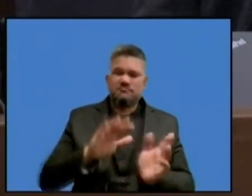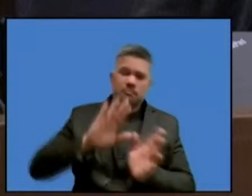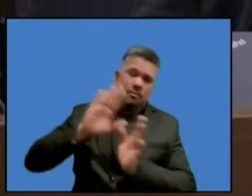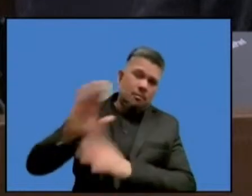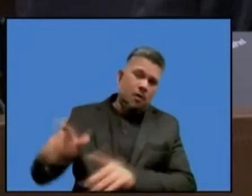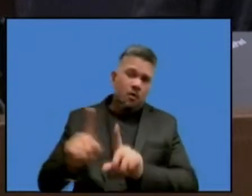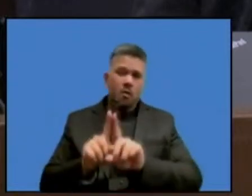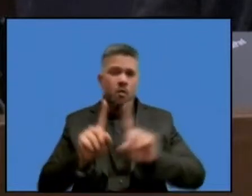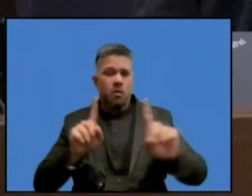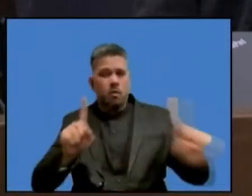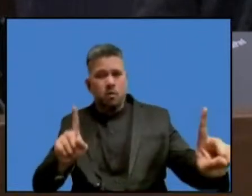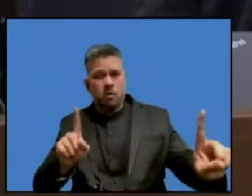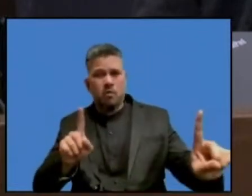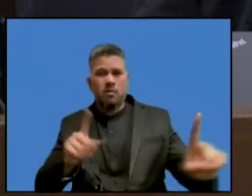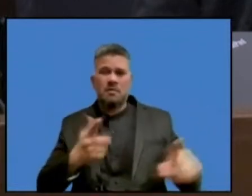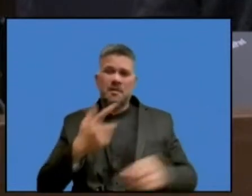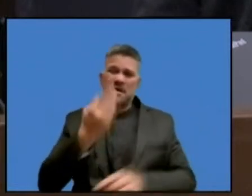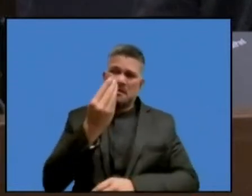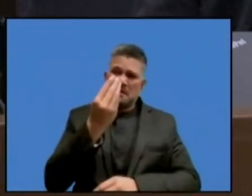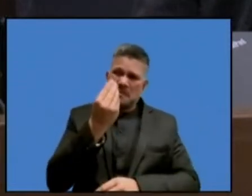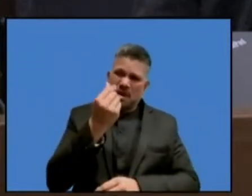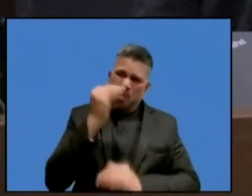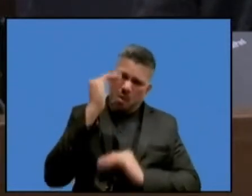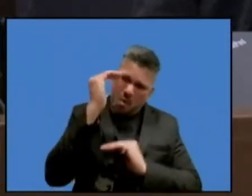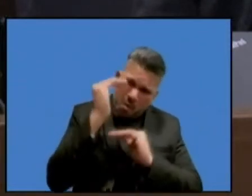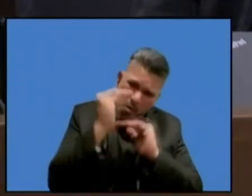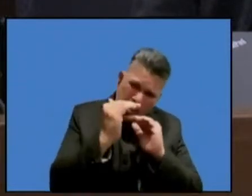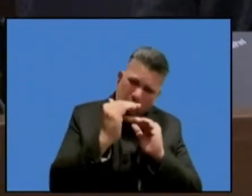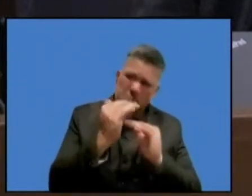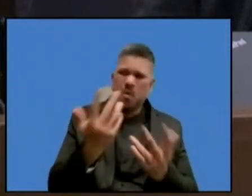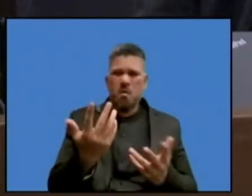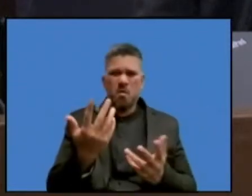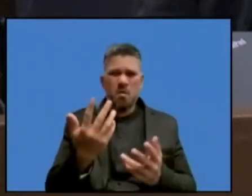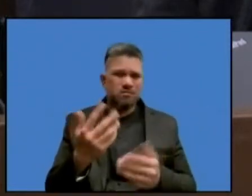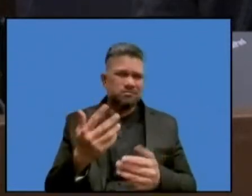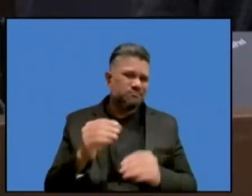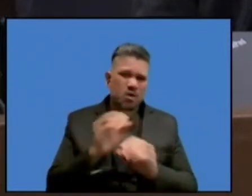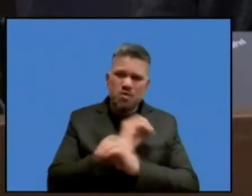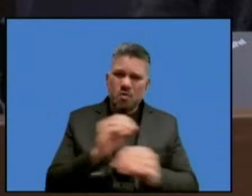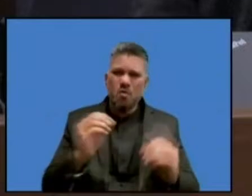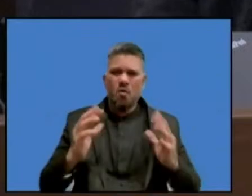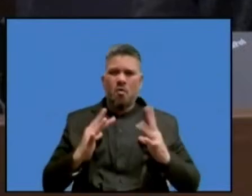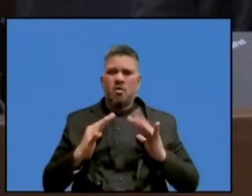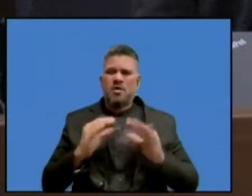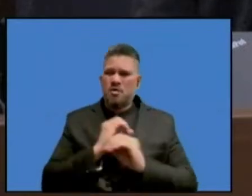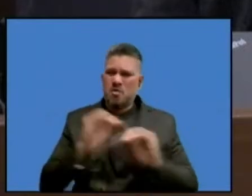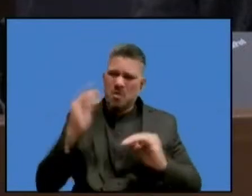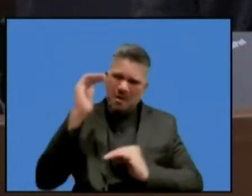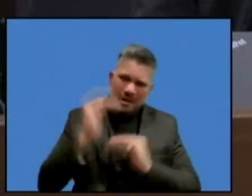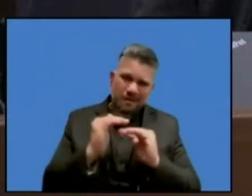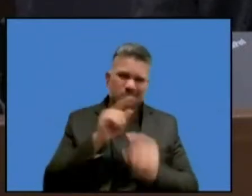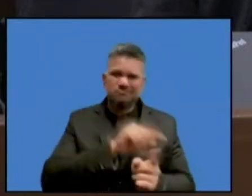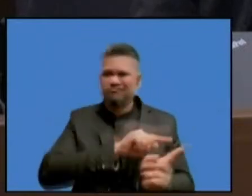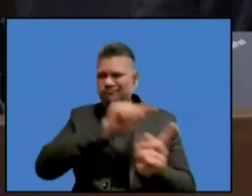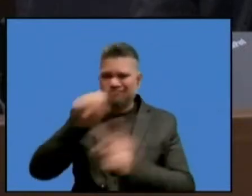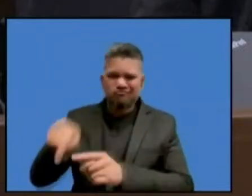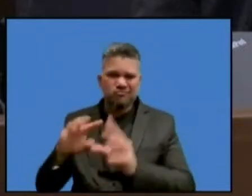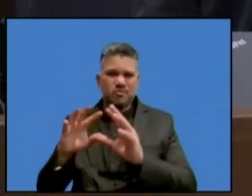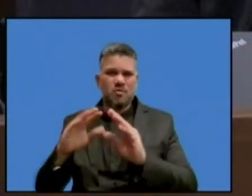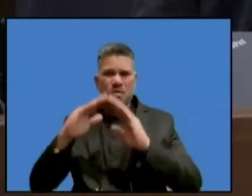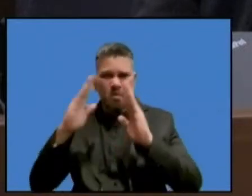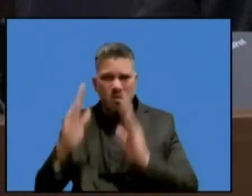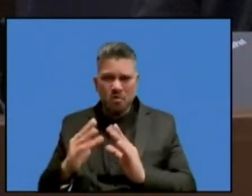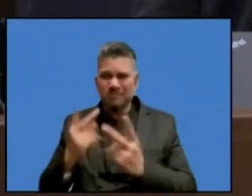make it impossible for them to make regular trips home, which are key to preserving family links. This comes at a particularly